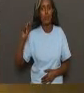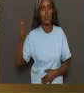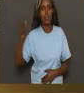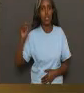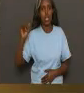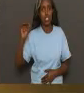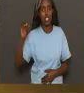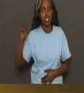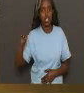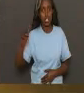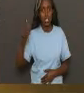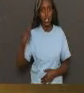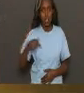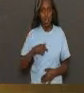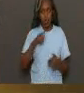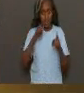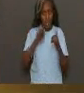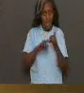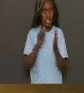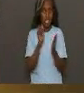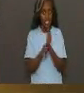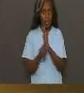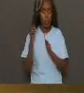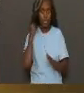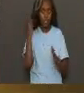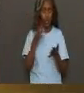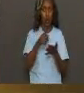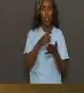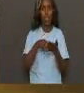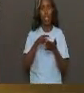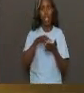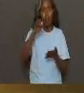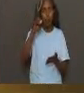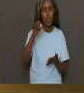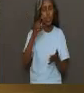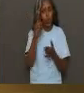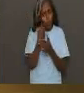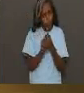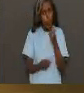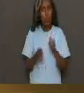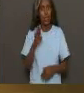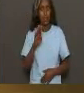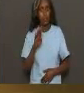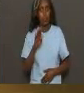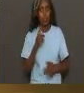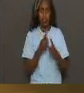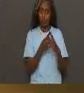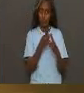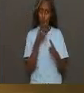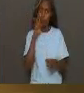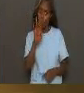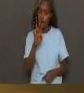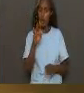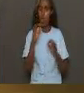In our last example of throwing a coin, there could only be 4